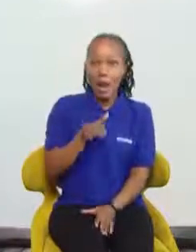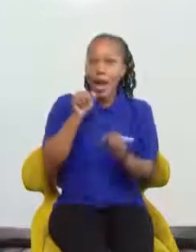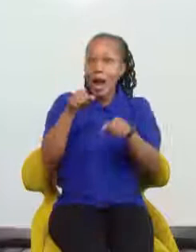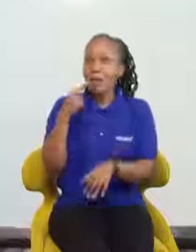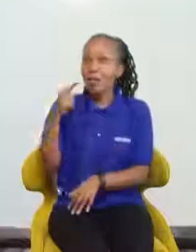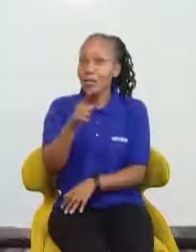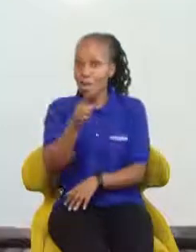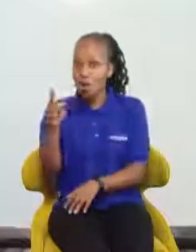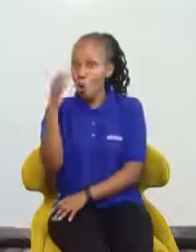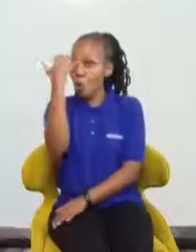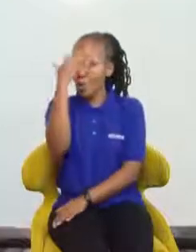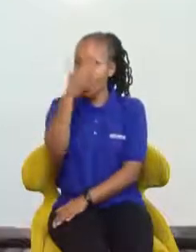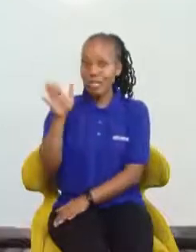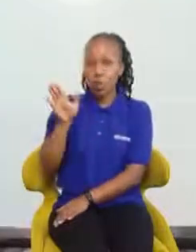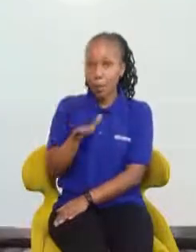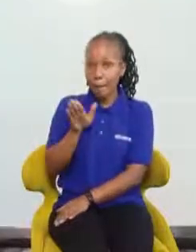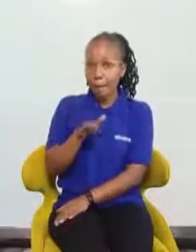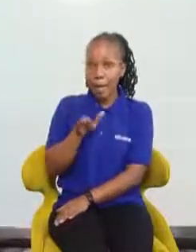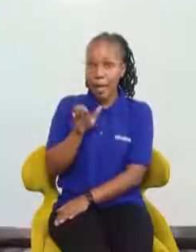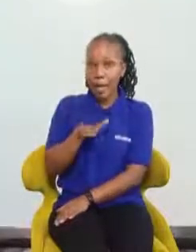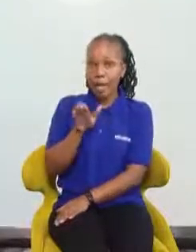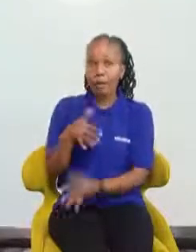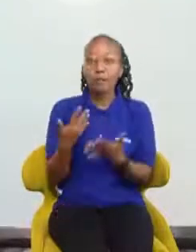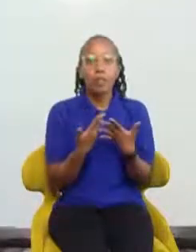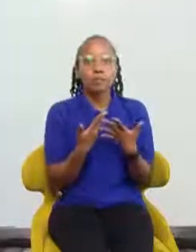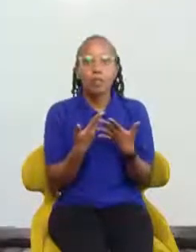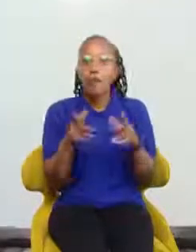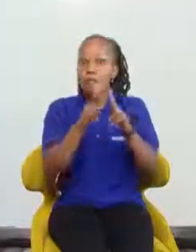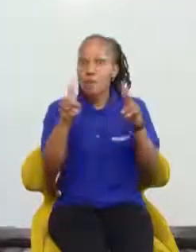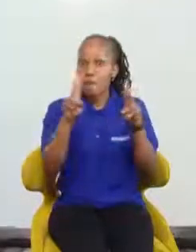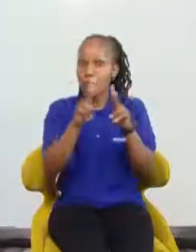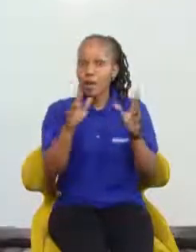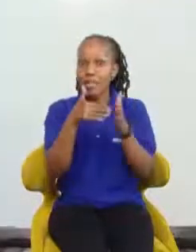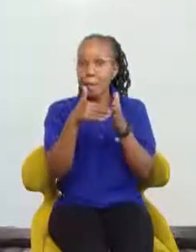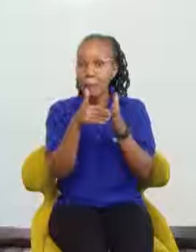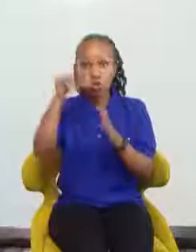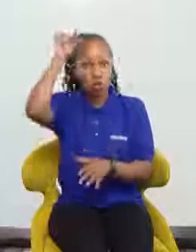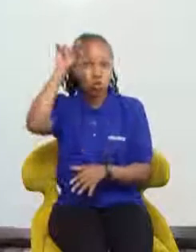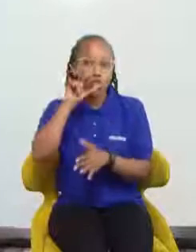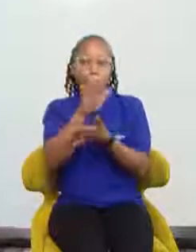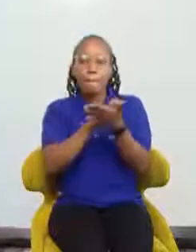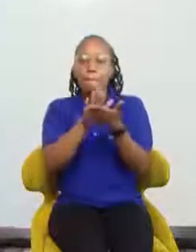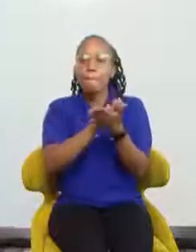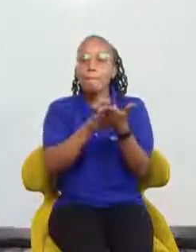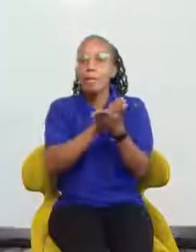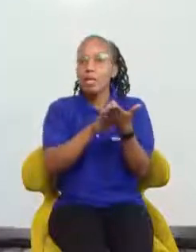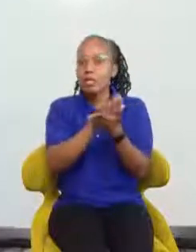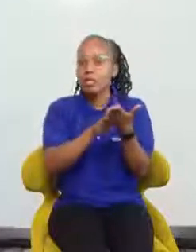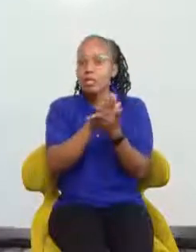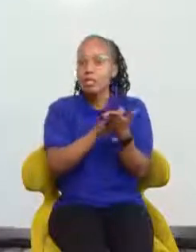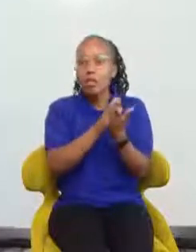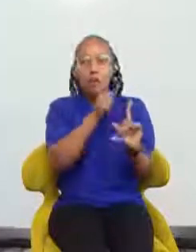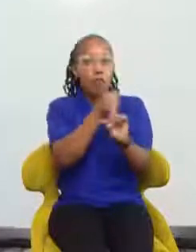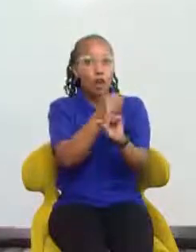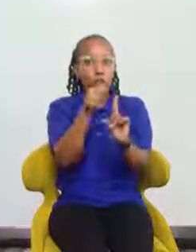autistic women are highly, very susceptible to gender-based violence. Now, in this